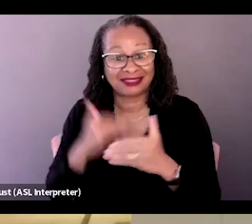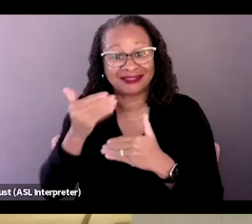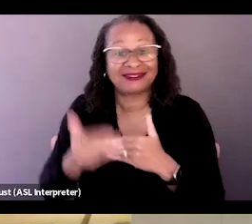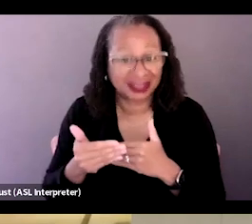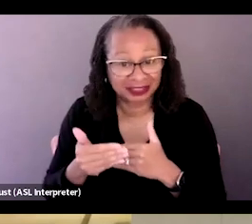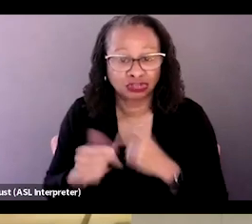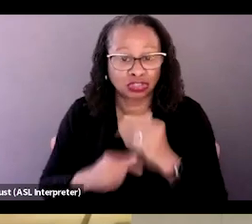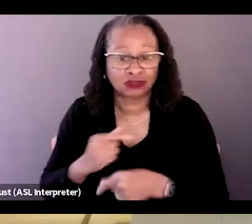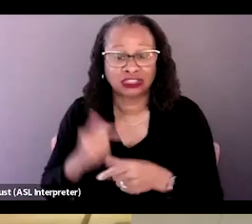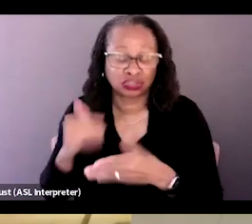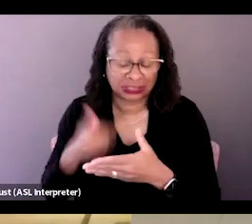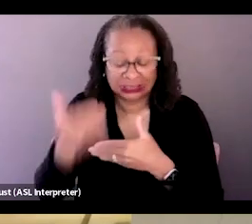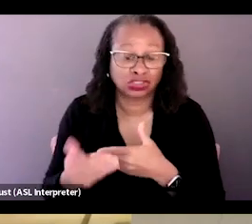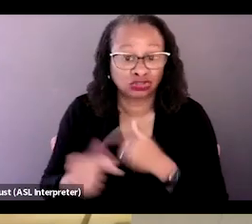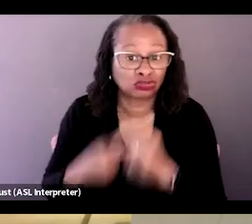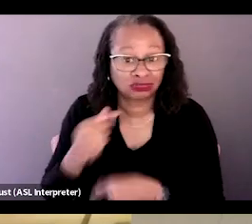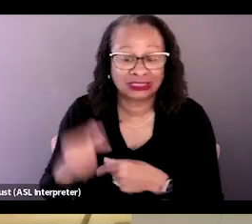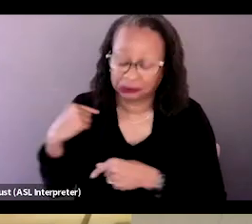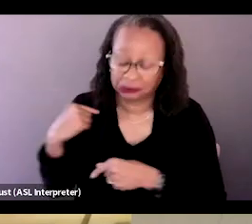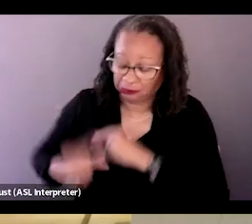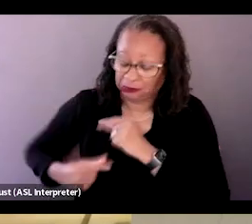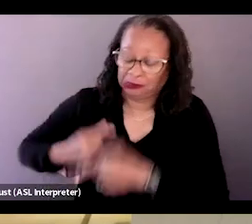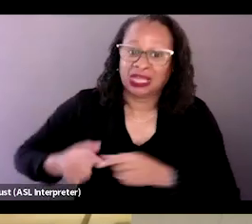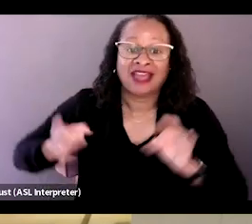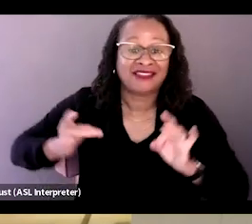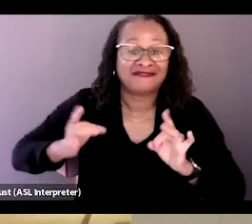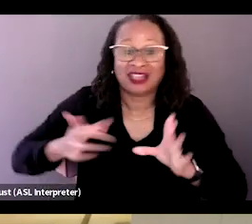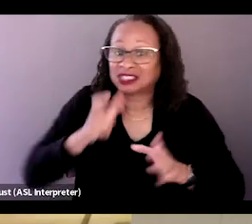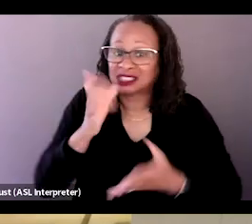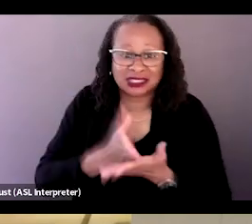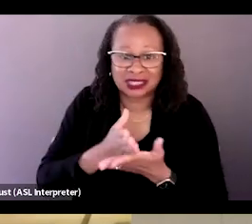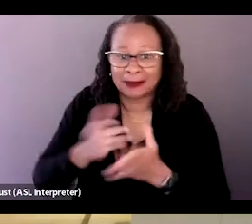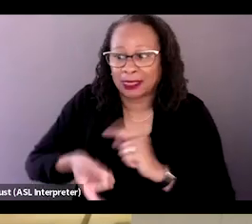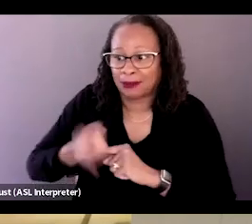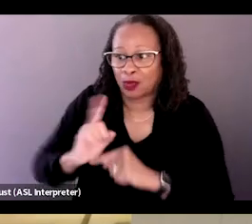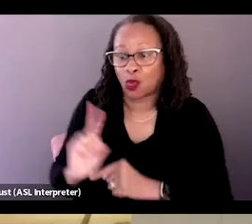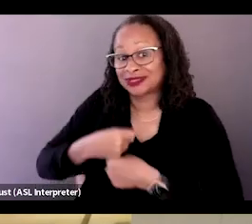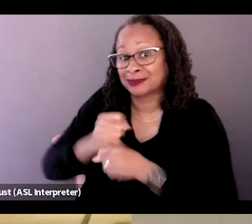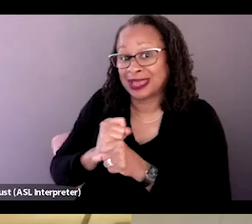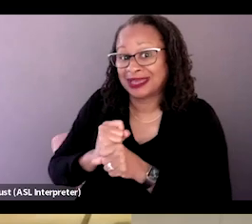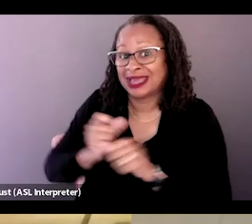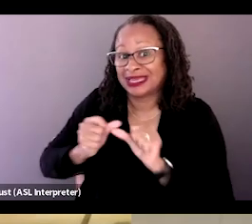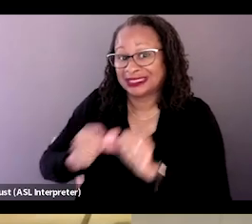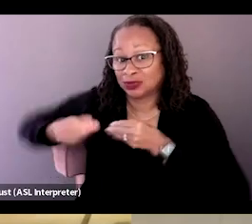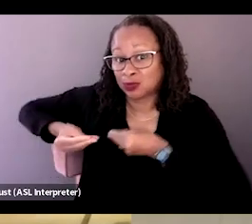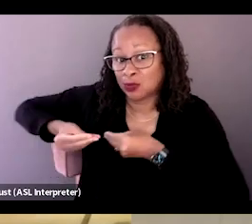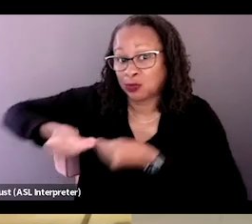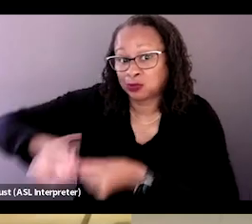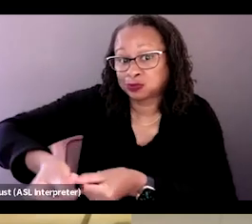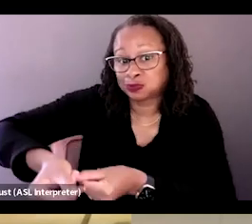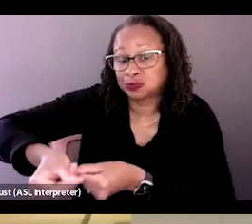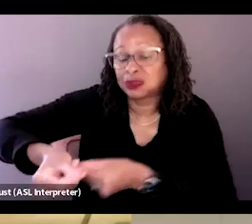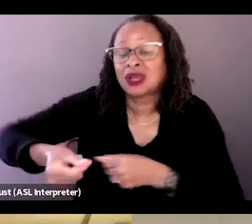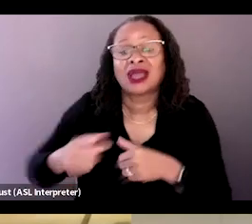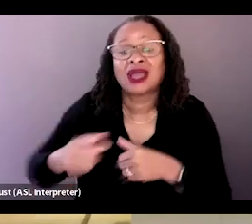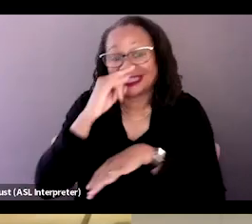next generation. So the violence doesn't stop in the moment where it's made. You know, it goes to the kids and the kids